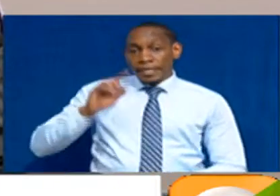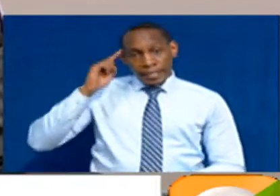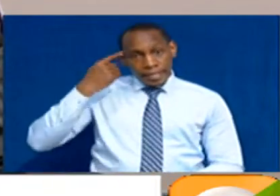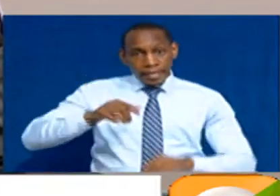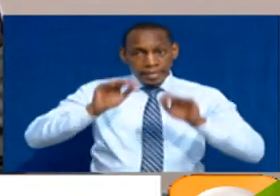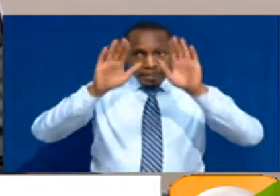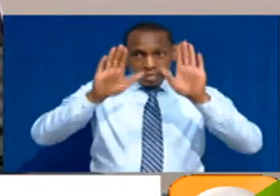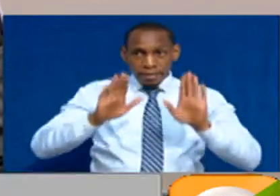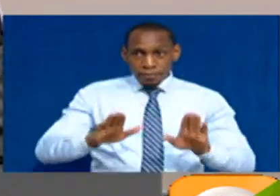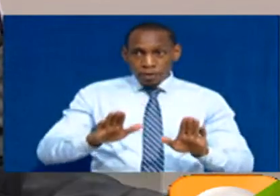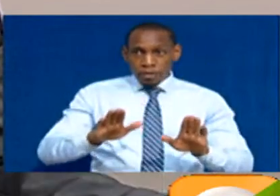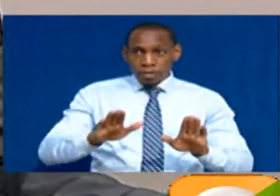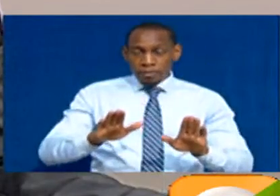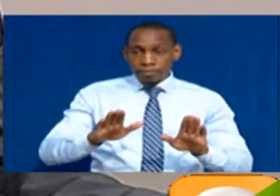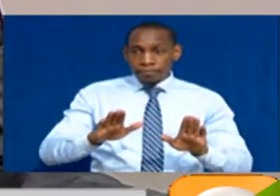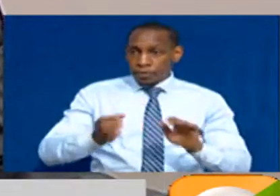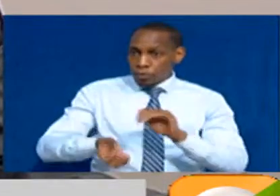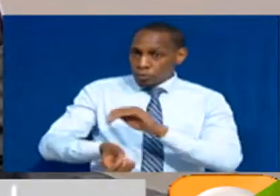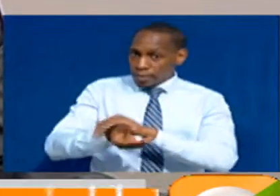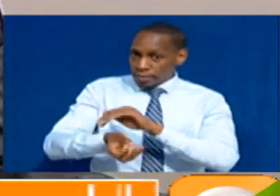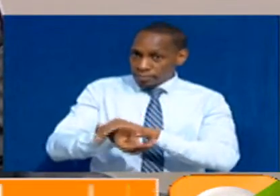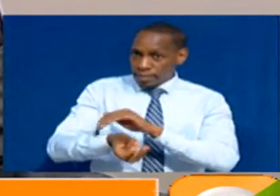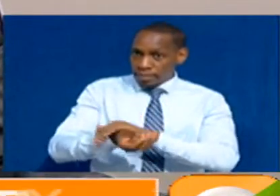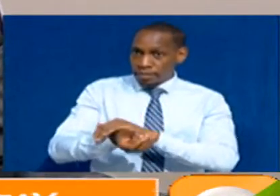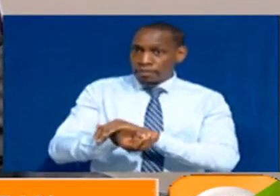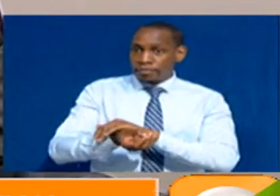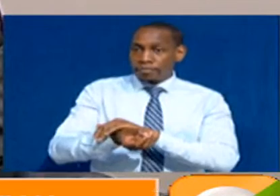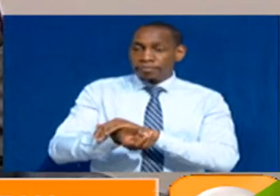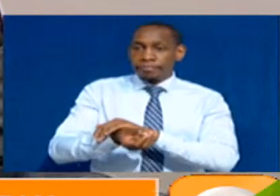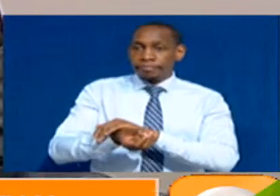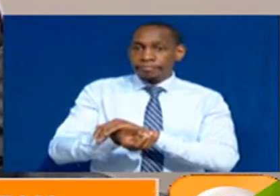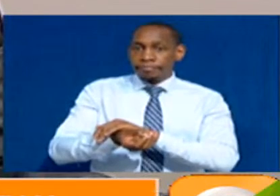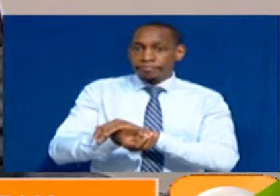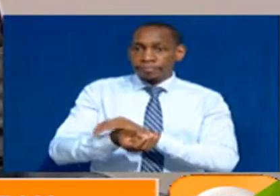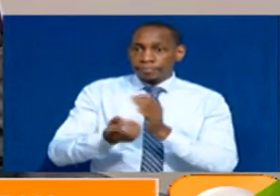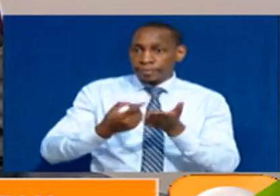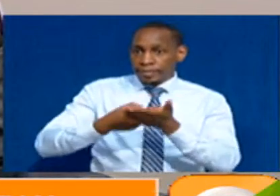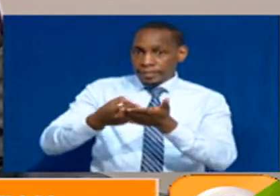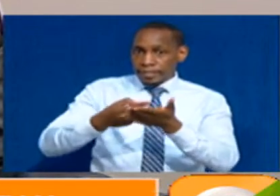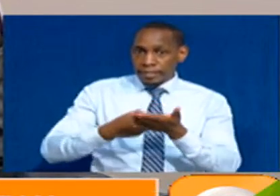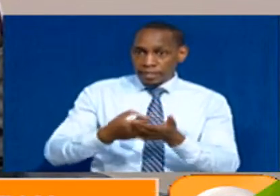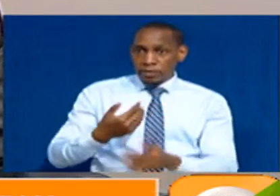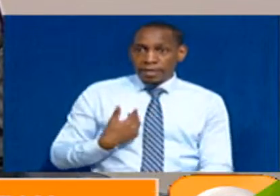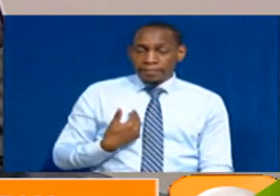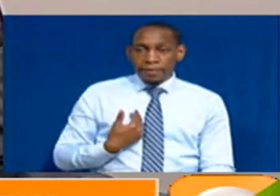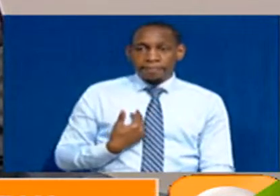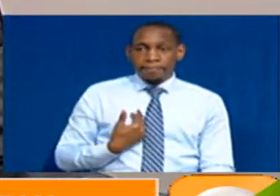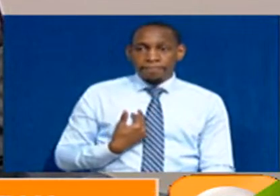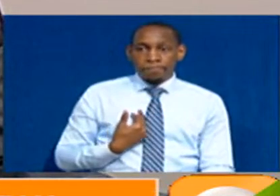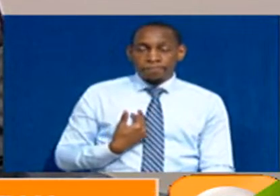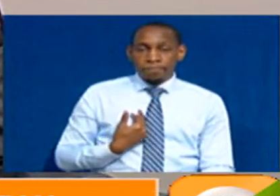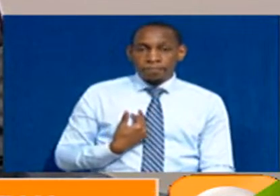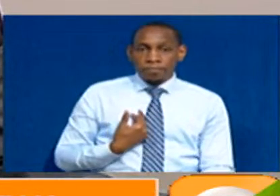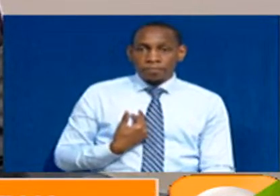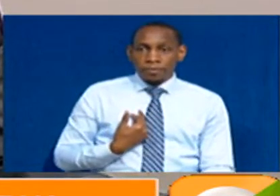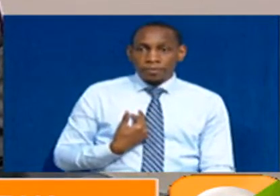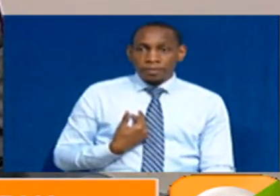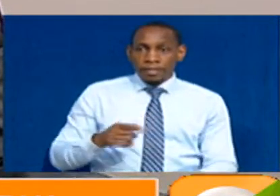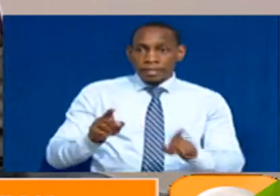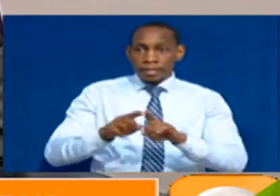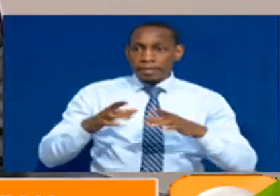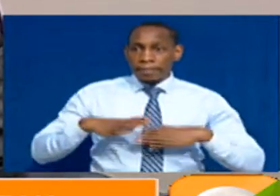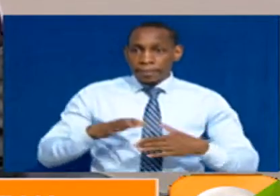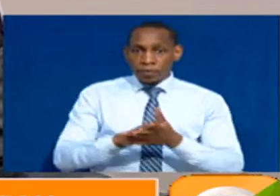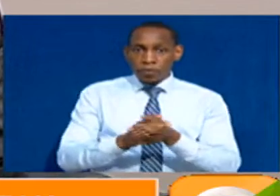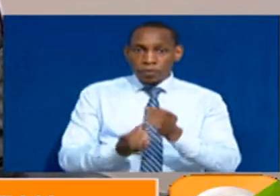it is important to give the typology of the kind of a discussion we are having here today and where people